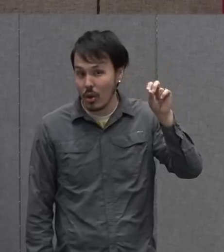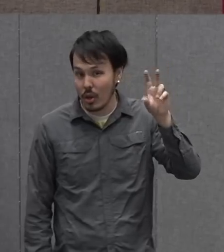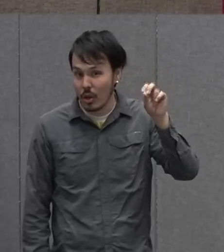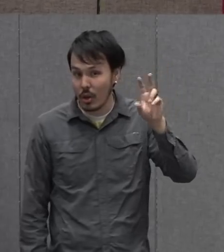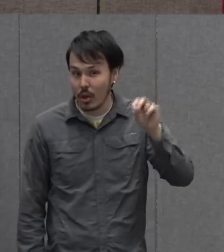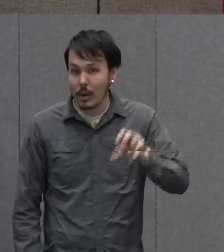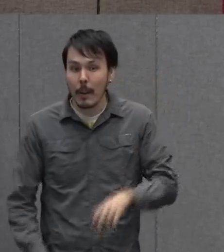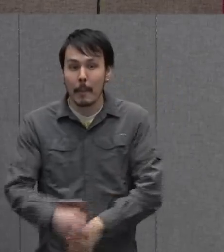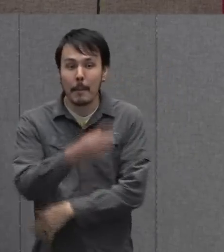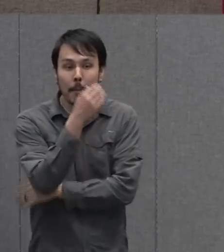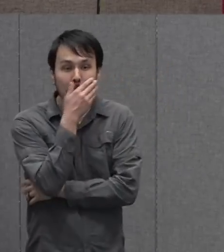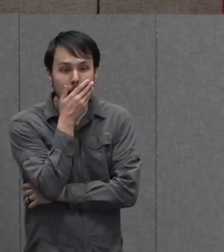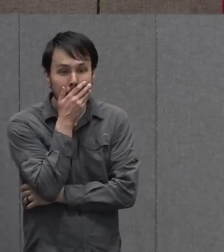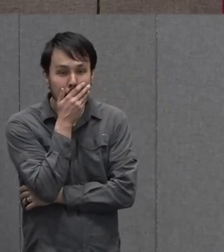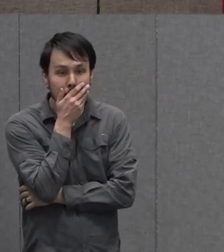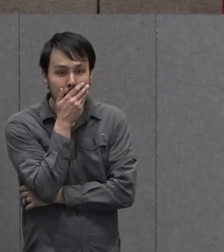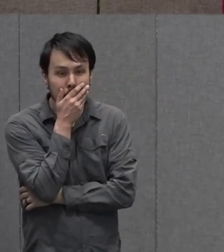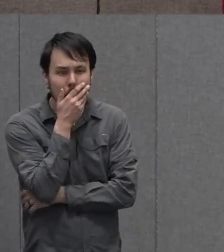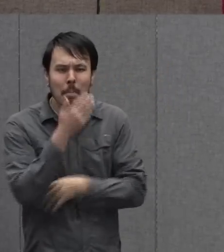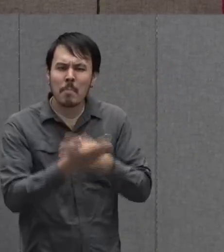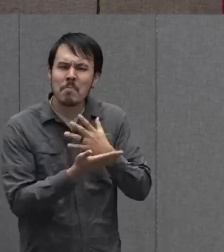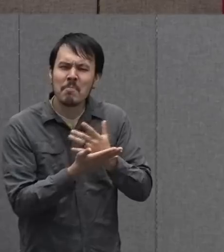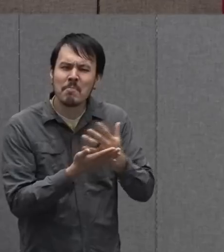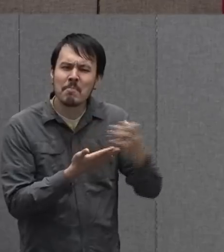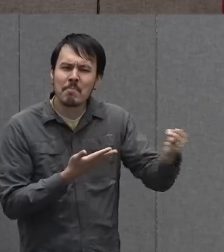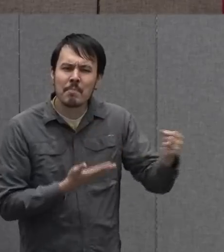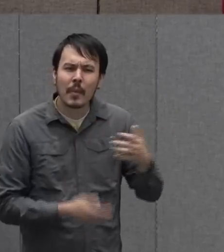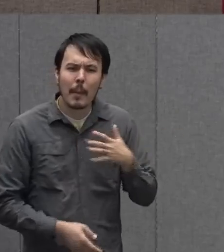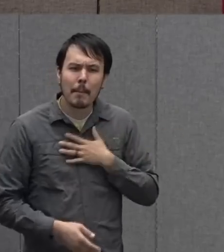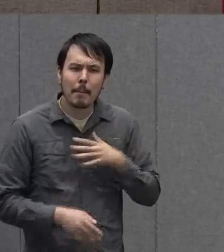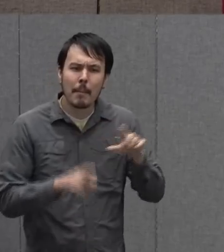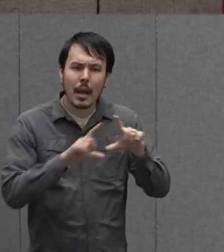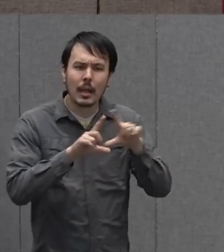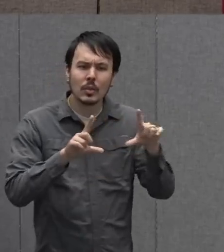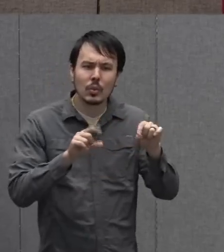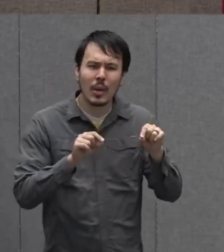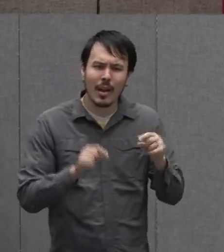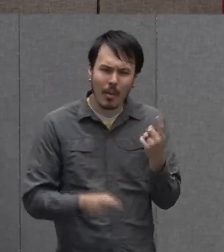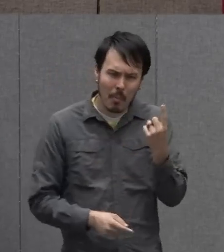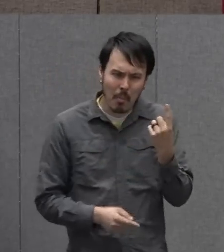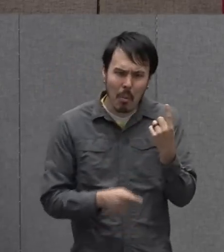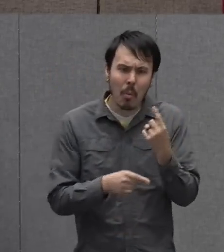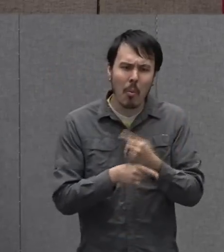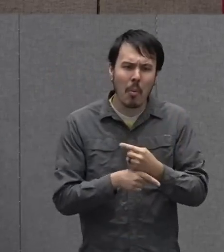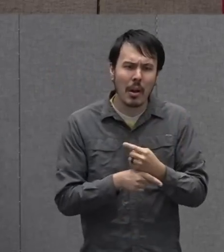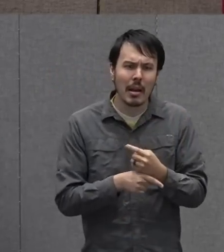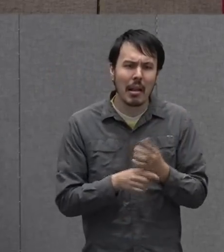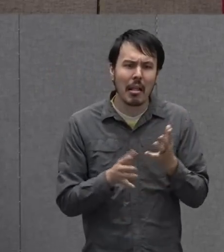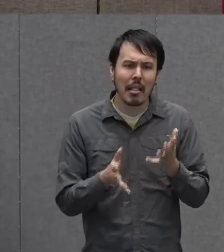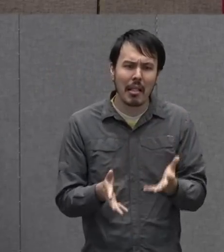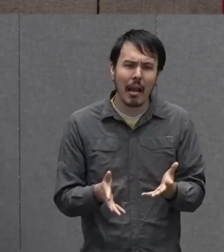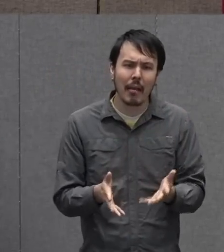30. I'm out of rectangles, but I have one more day to add.